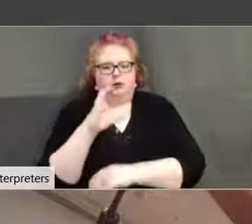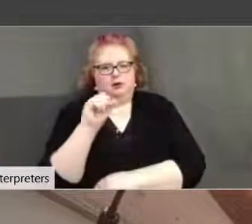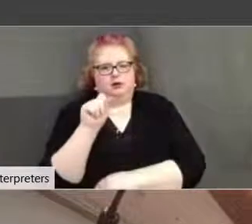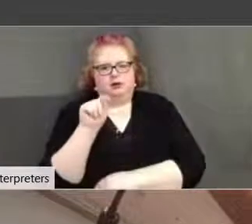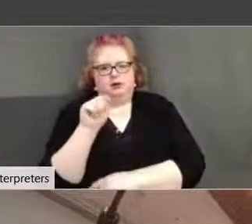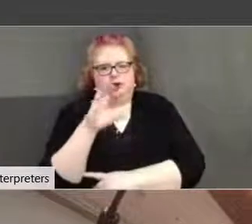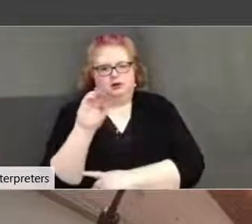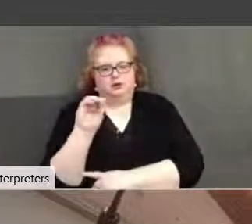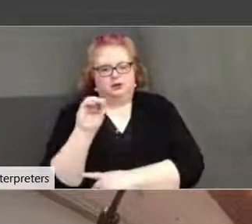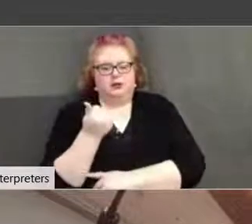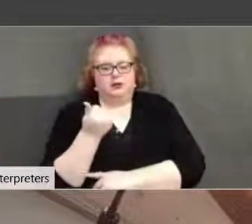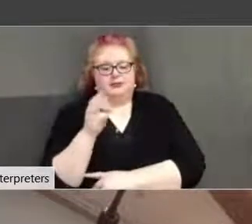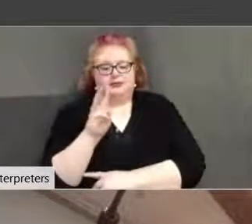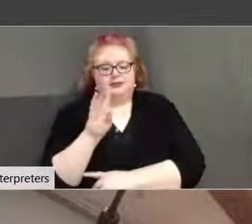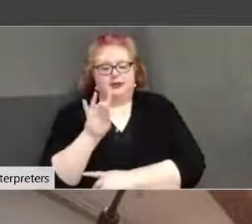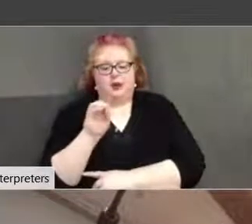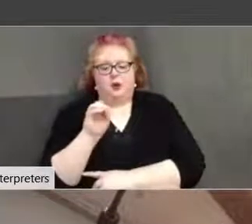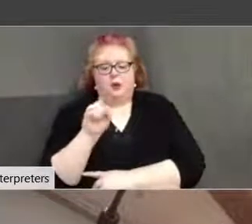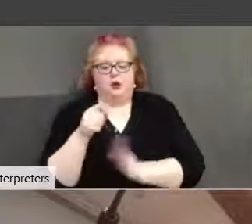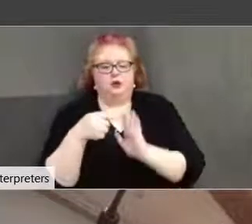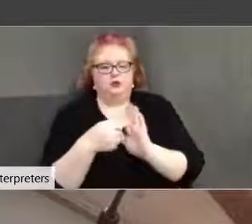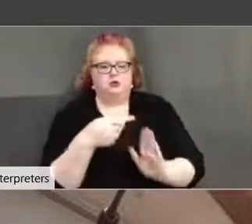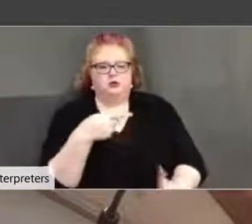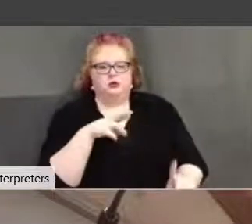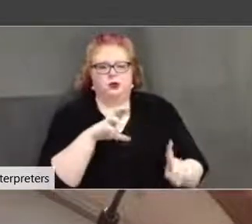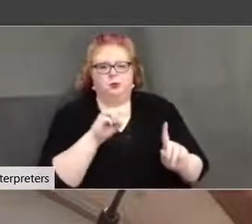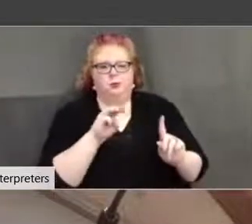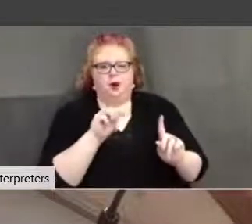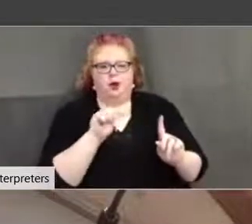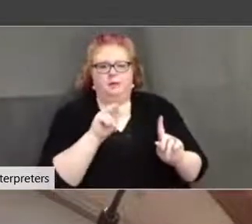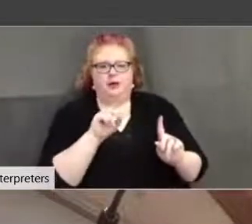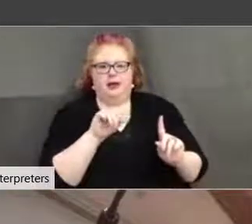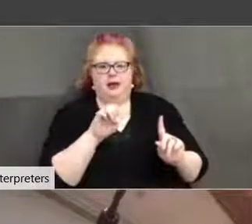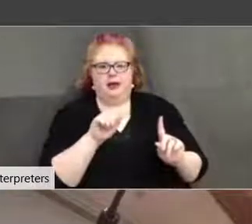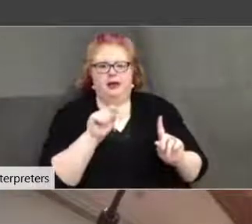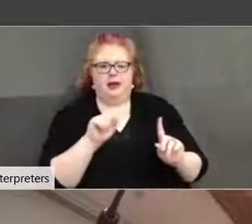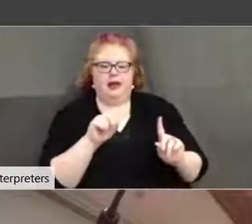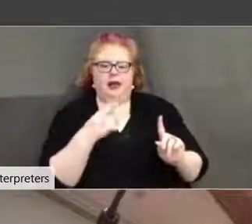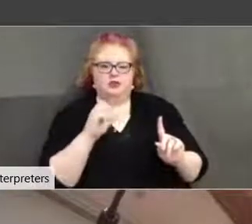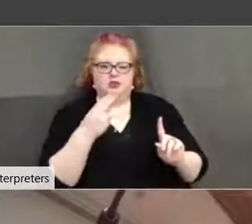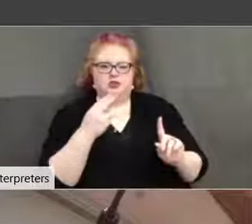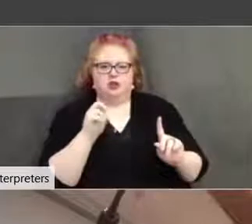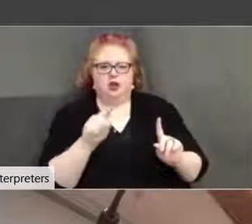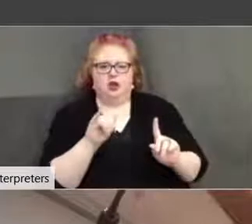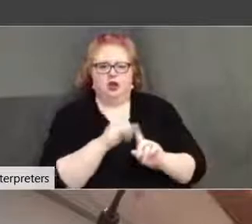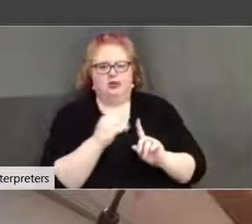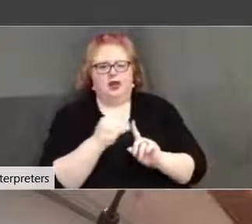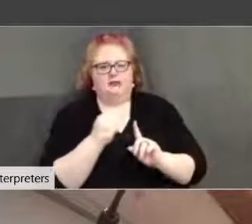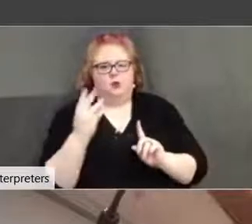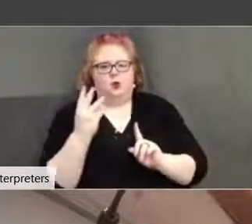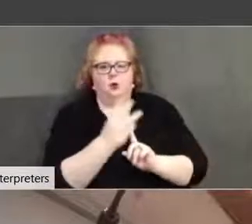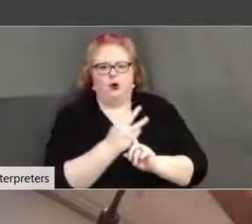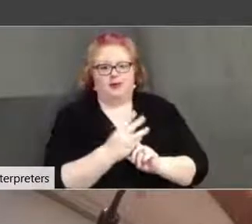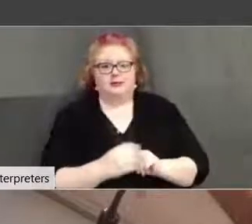16801 showing the promenade at Chenal, which is further west, northwest on Chenal Parkway.